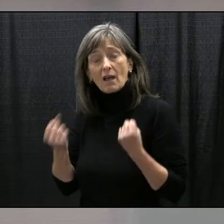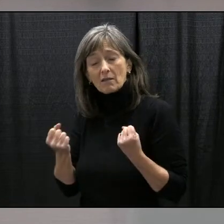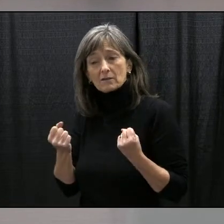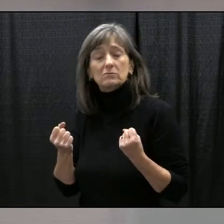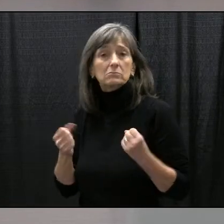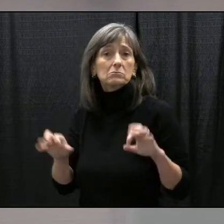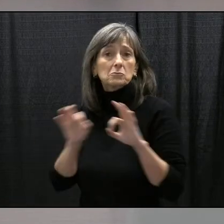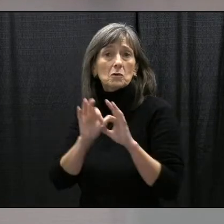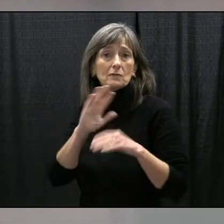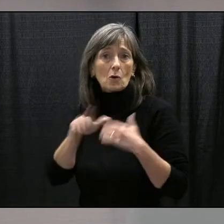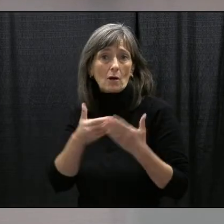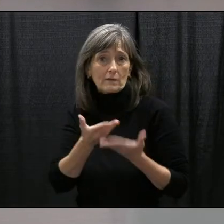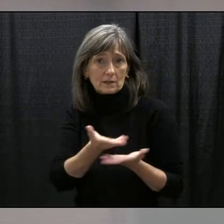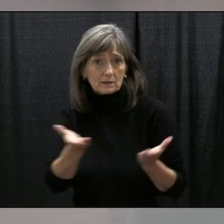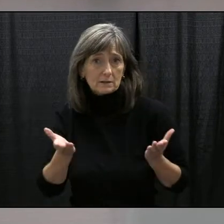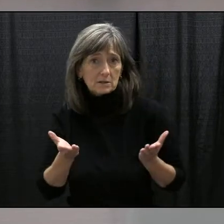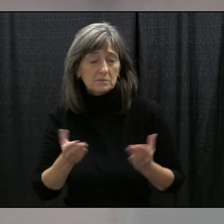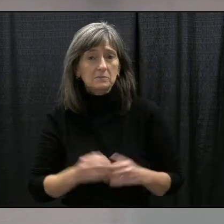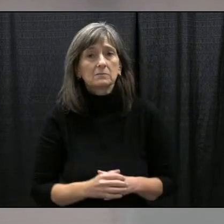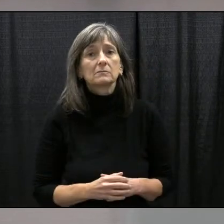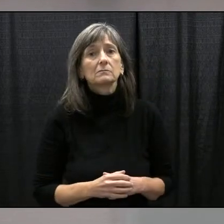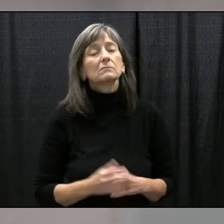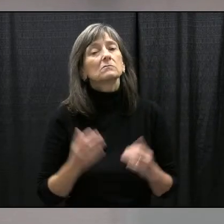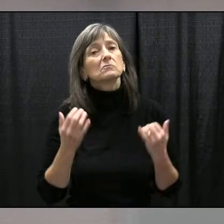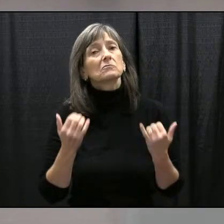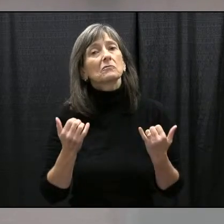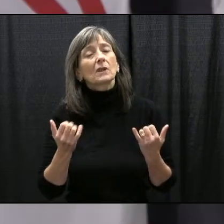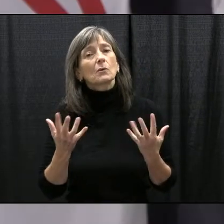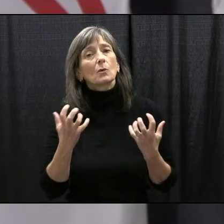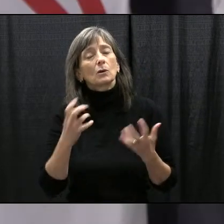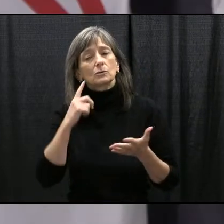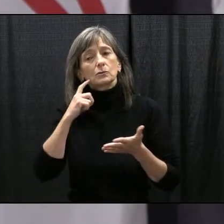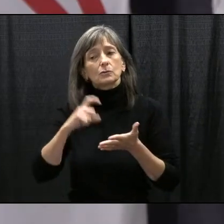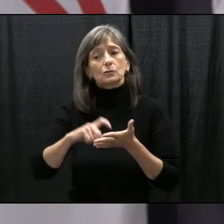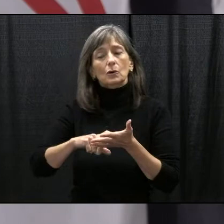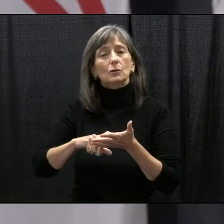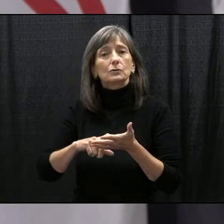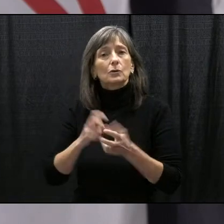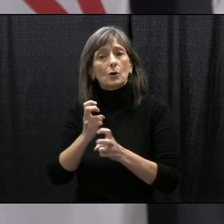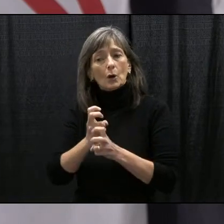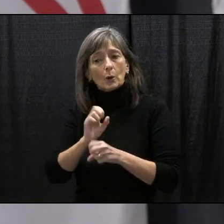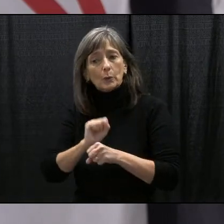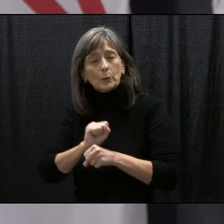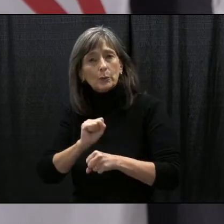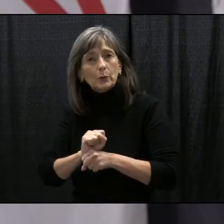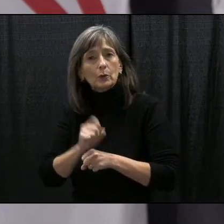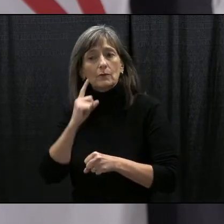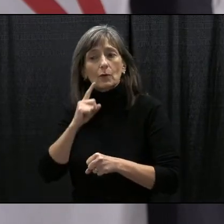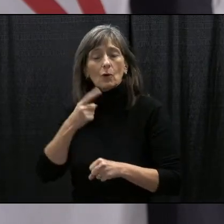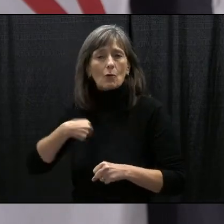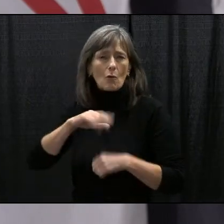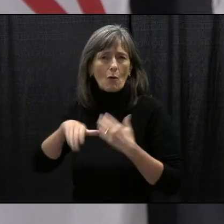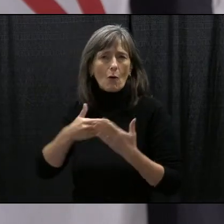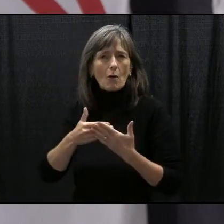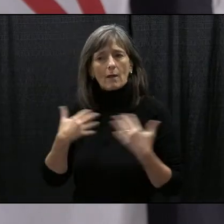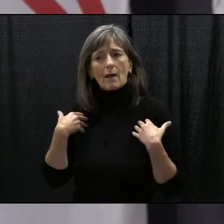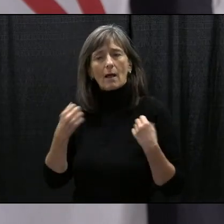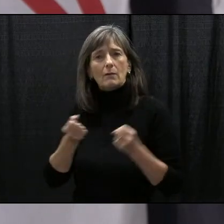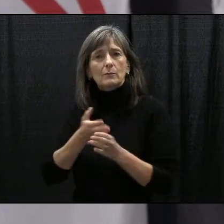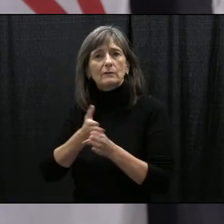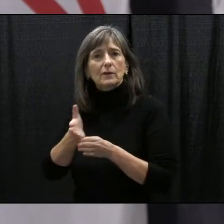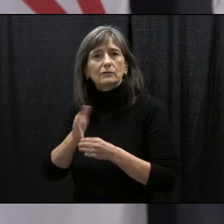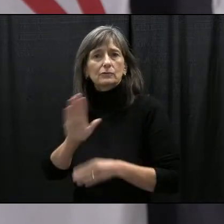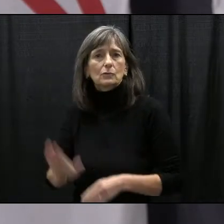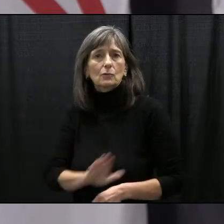all. I'd just like to take a moment now to acknowledge the dedication and hard work of our health professionals in